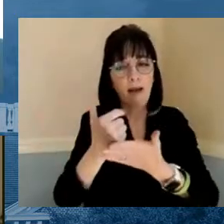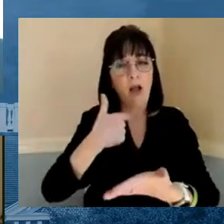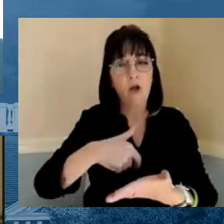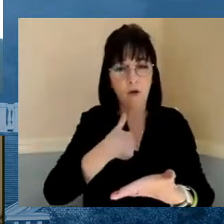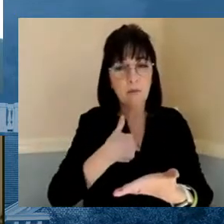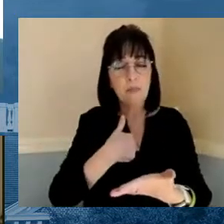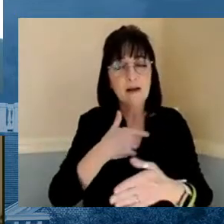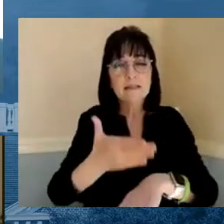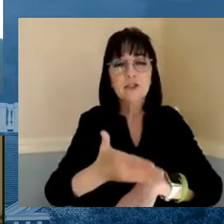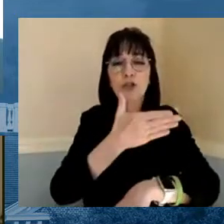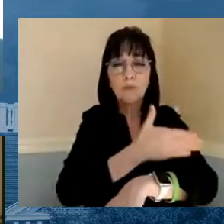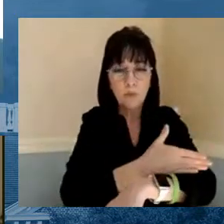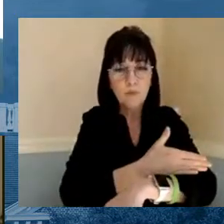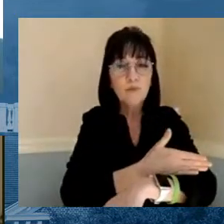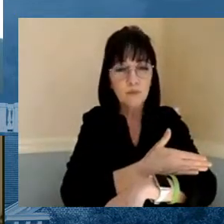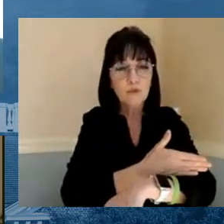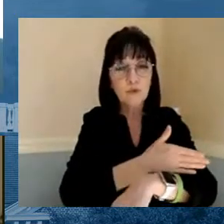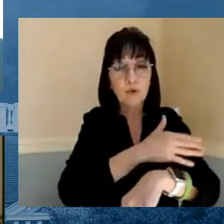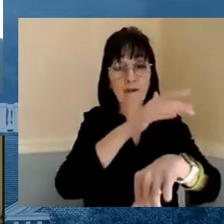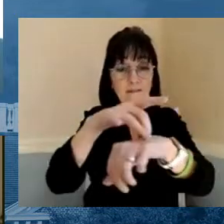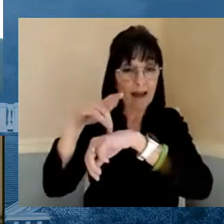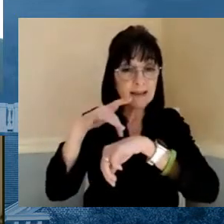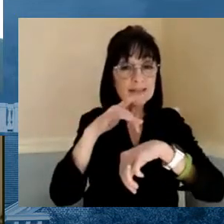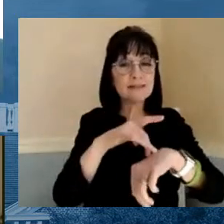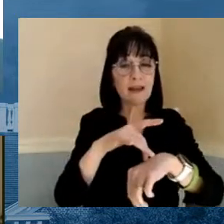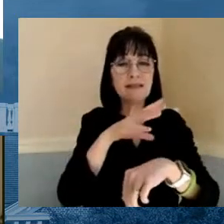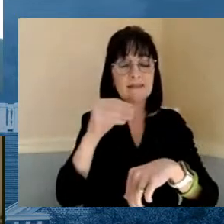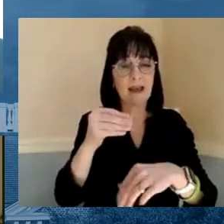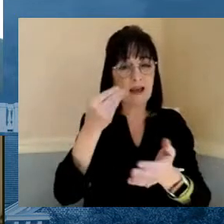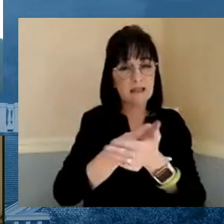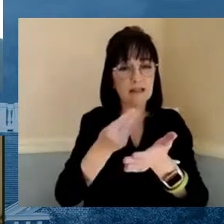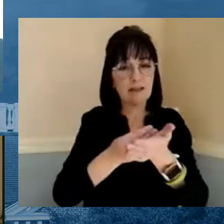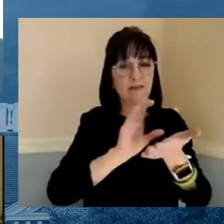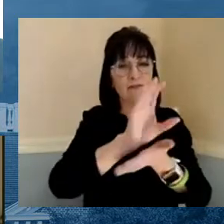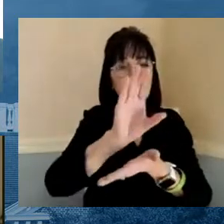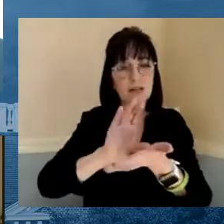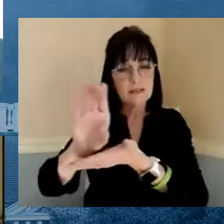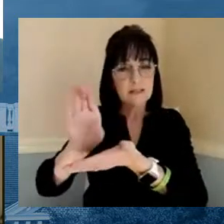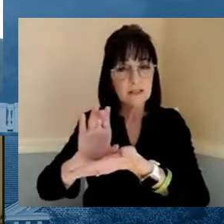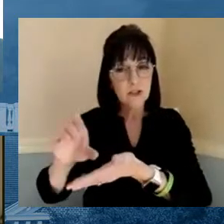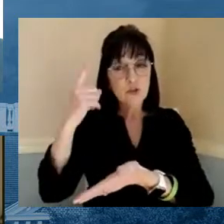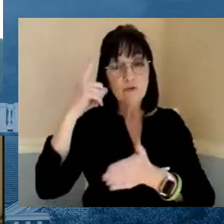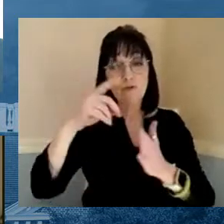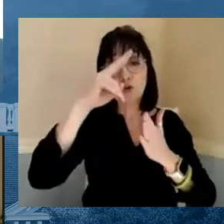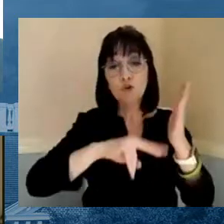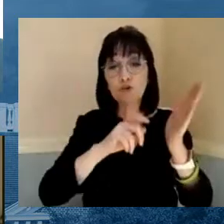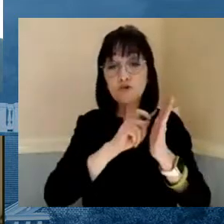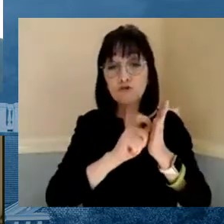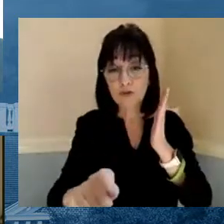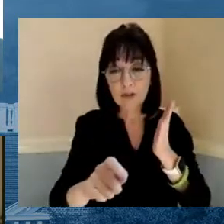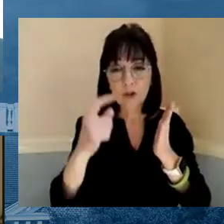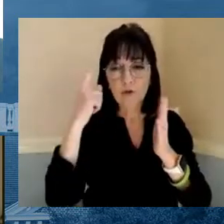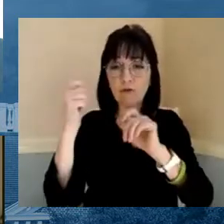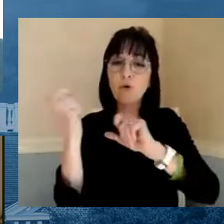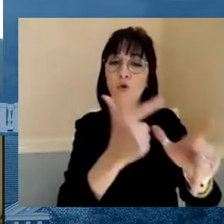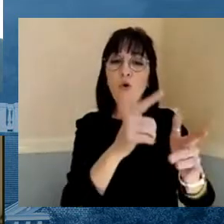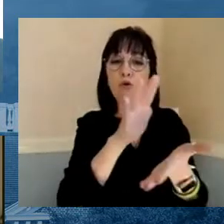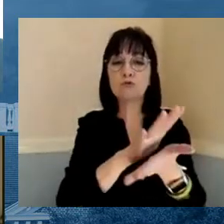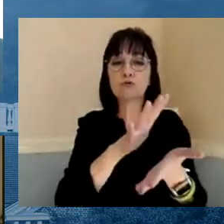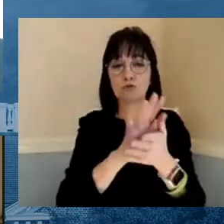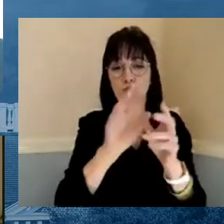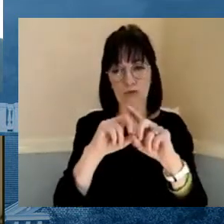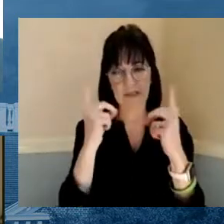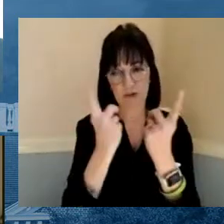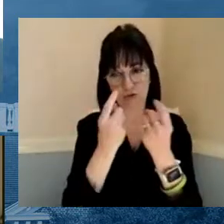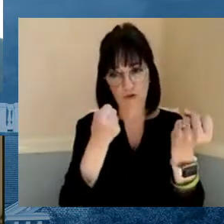for quality, evidence-based education, which includes literacy and behavior supports for all school districts in Delaware, health